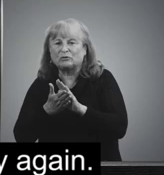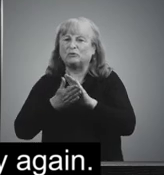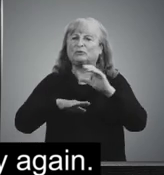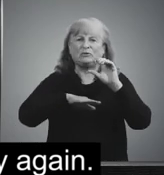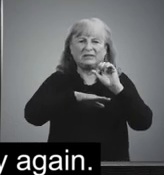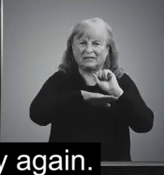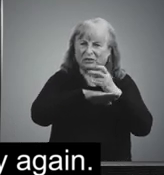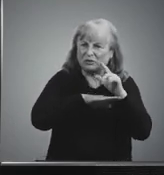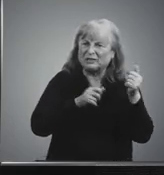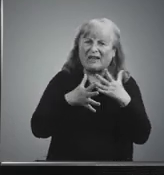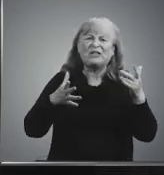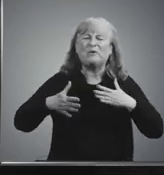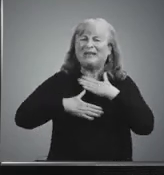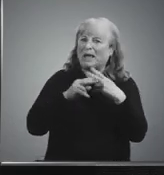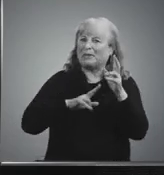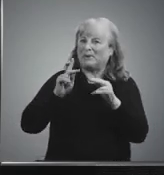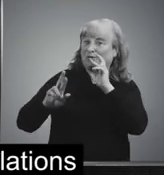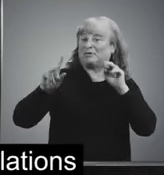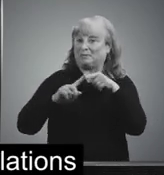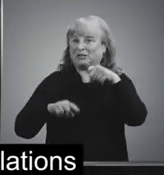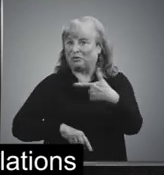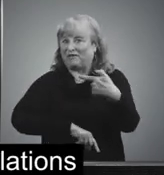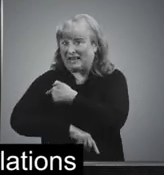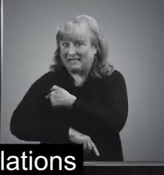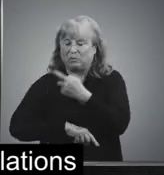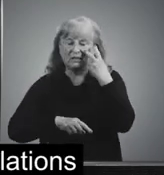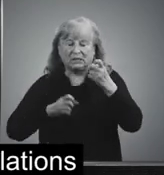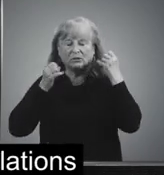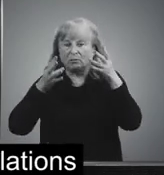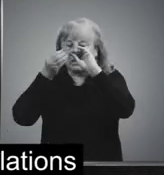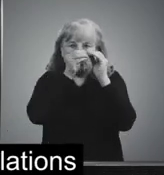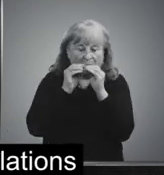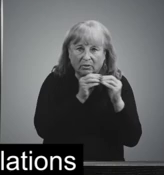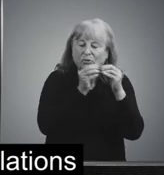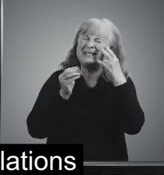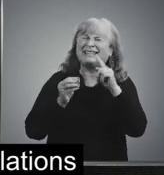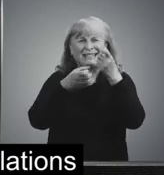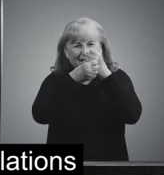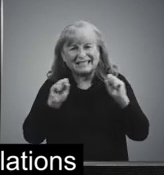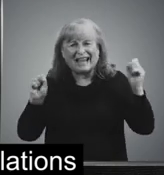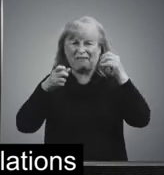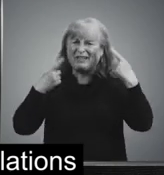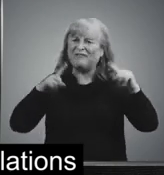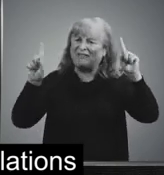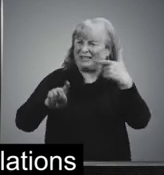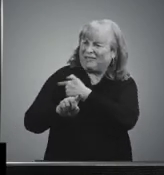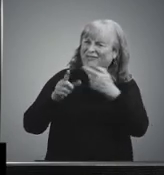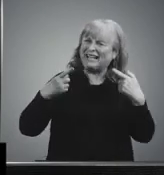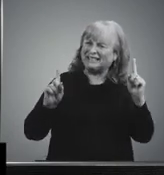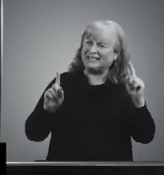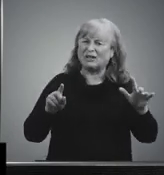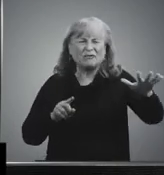Simcha safely again. With all the data that has emerged, we clearly see just how safe and effective the vaccines are across